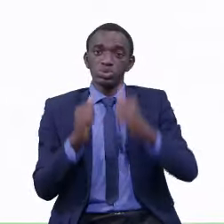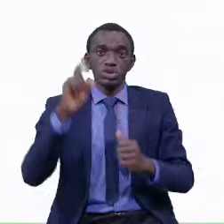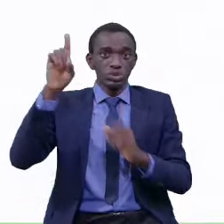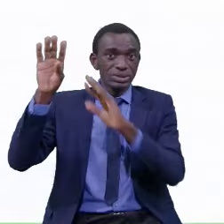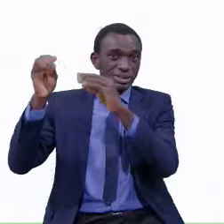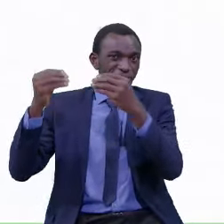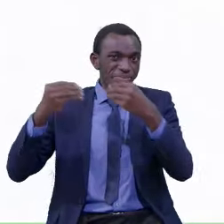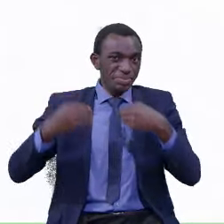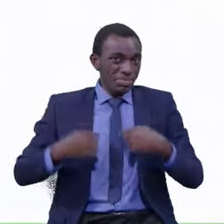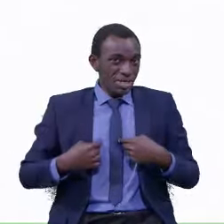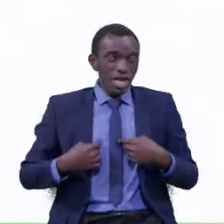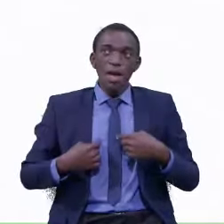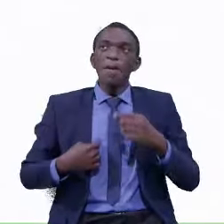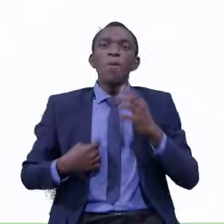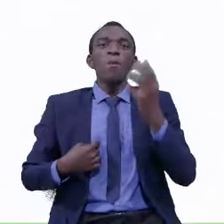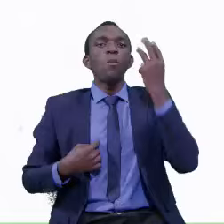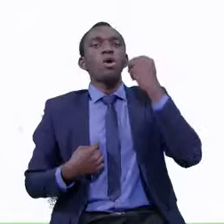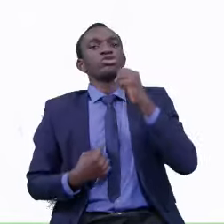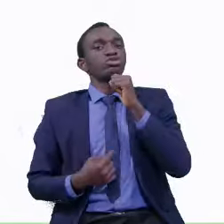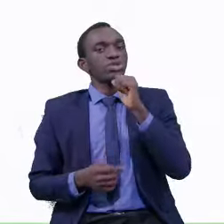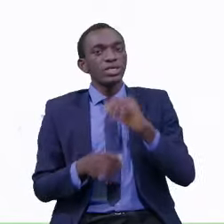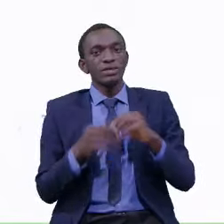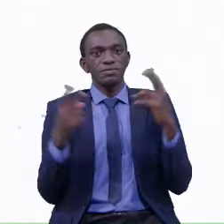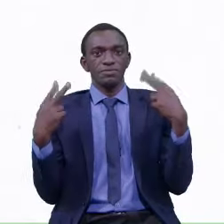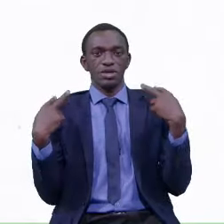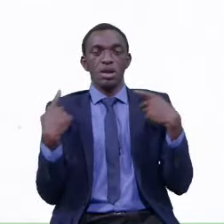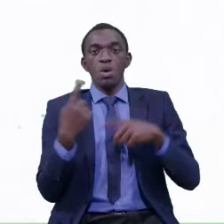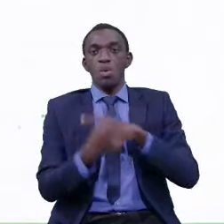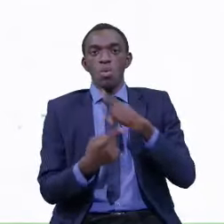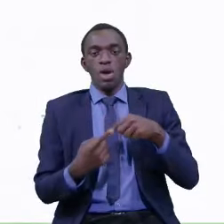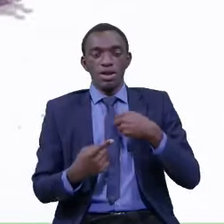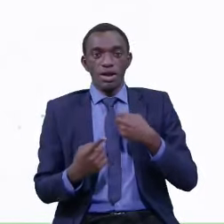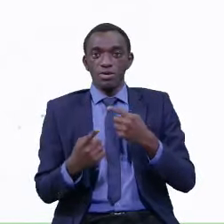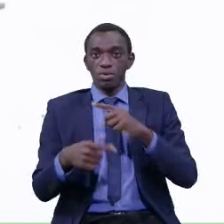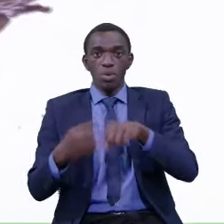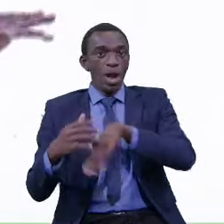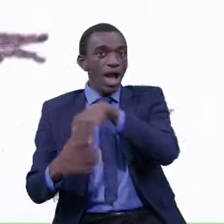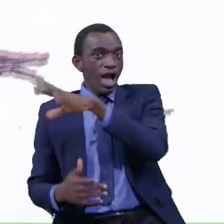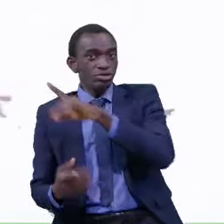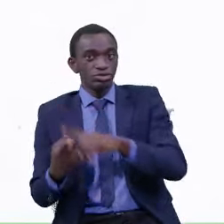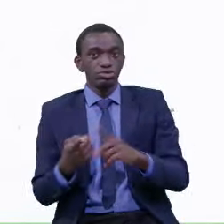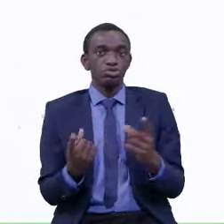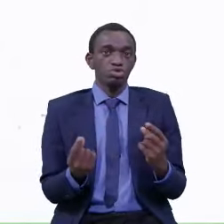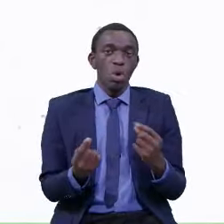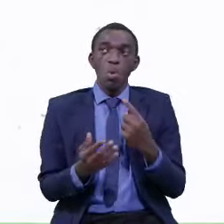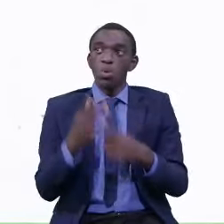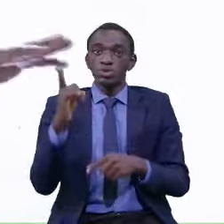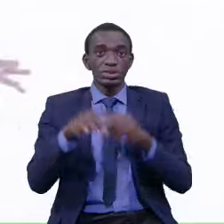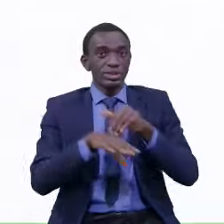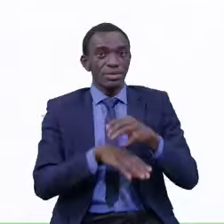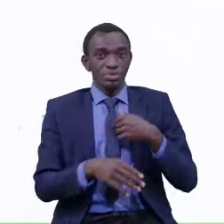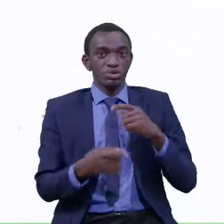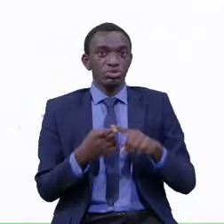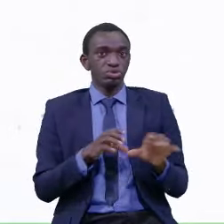be in vain. When I go out to do what you have sent me to do, there must be no failure.